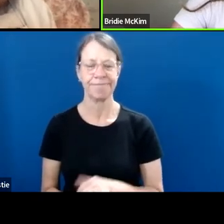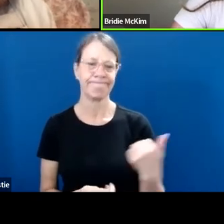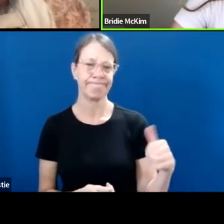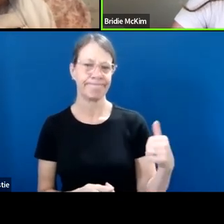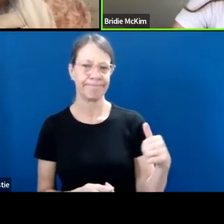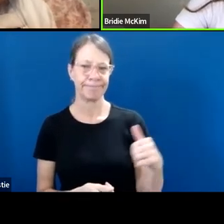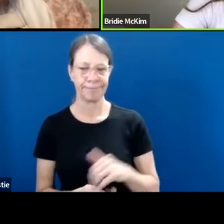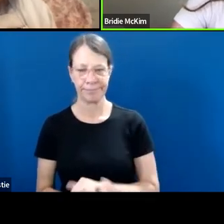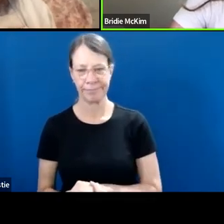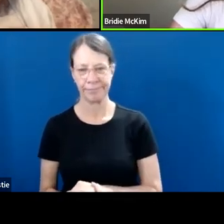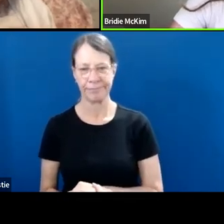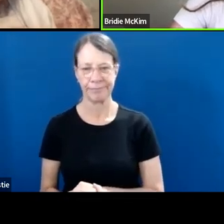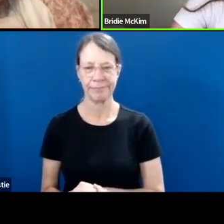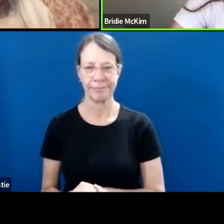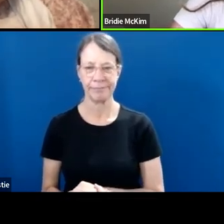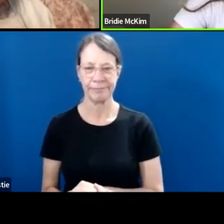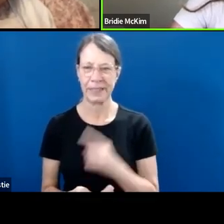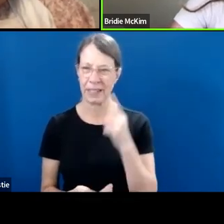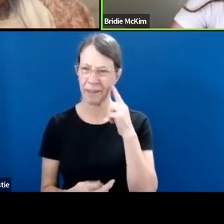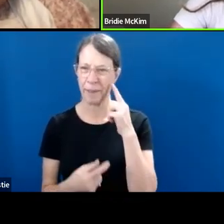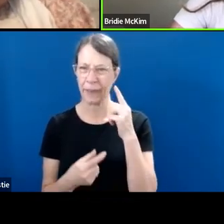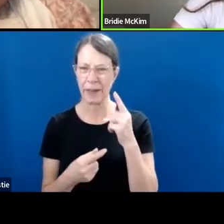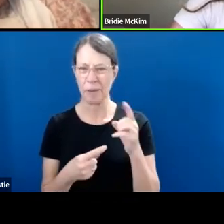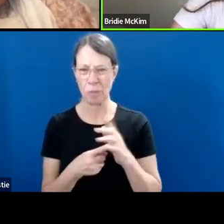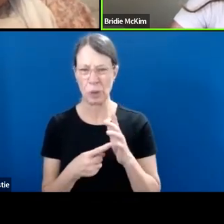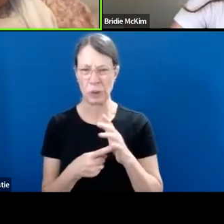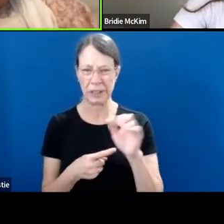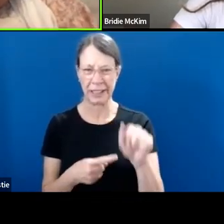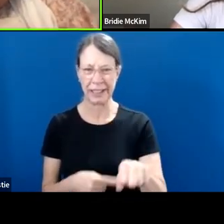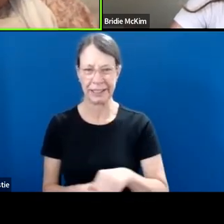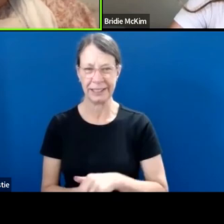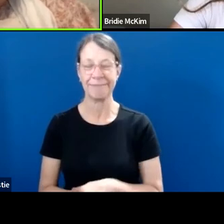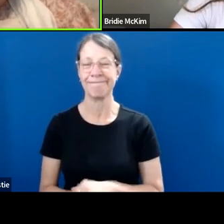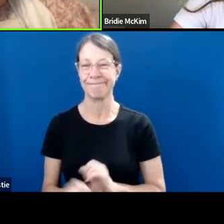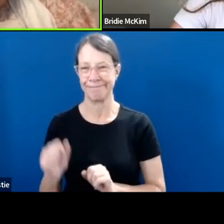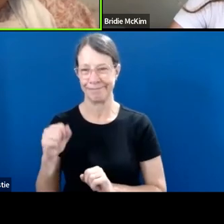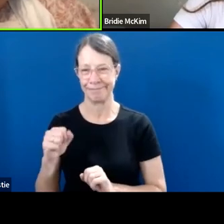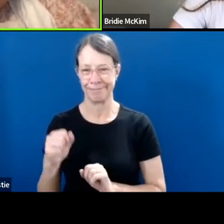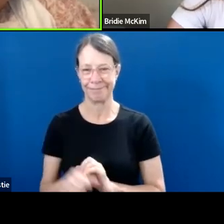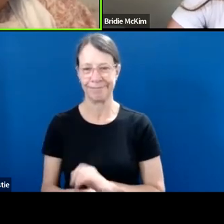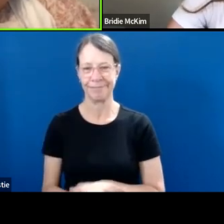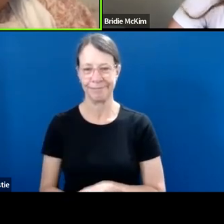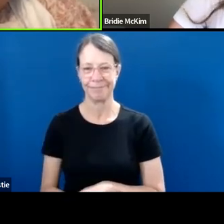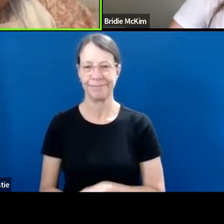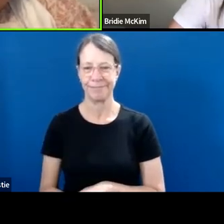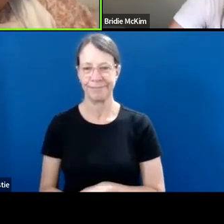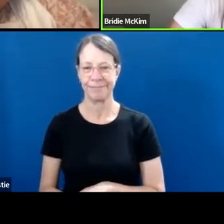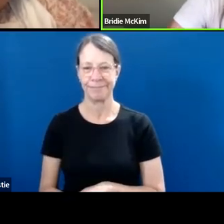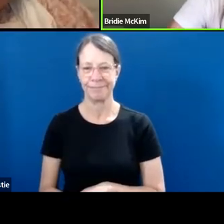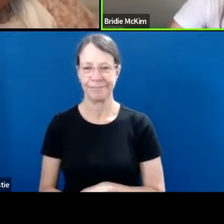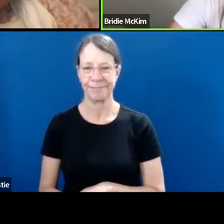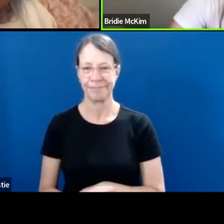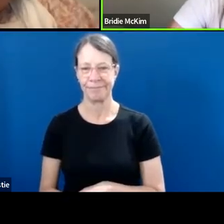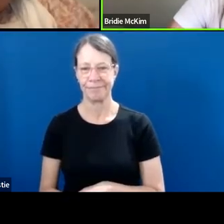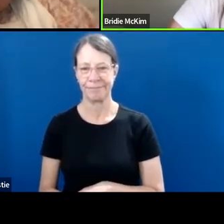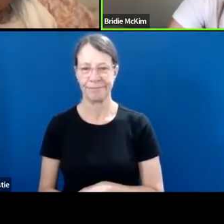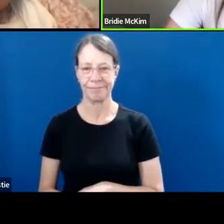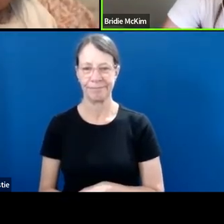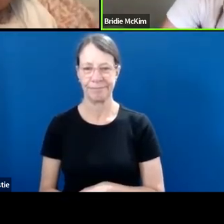Yeah and I think they're all really important things. Yeah And again,